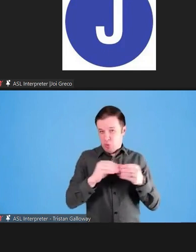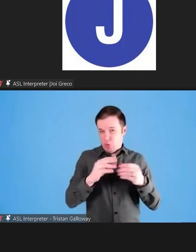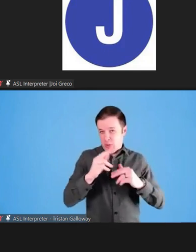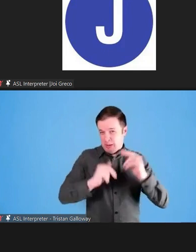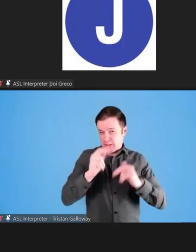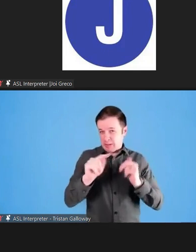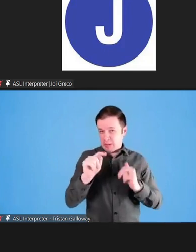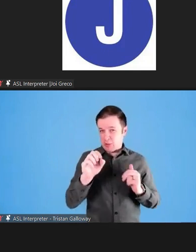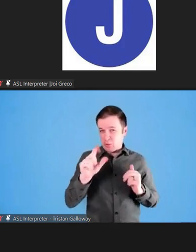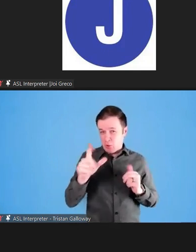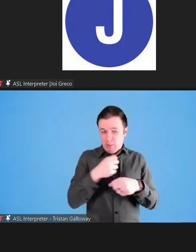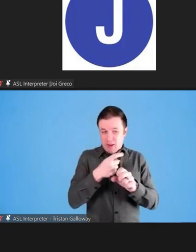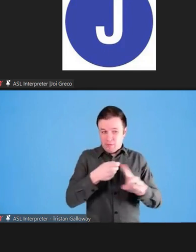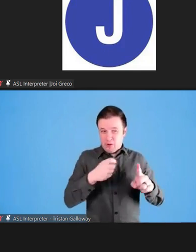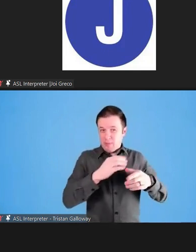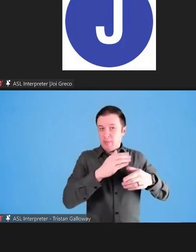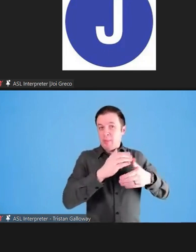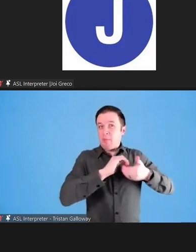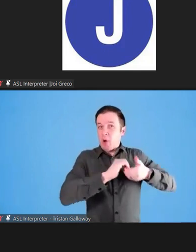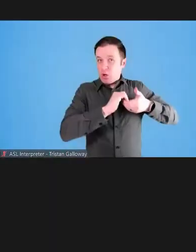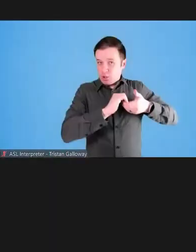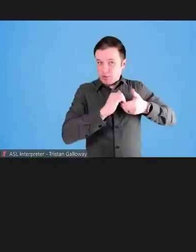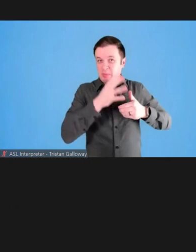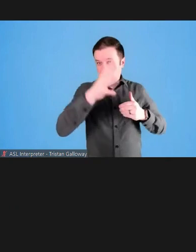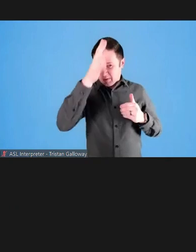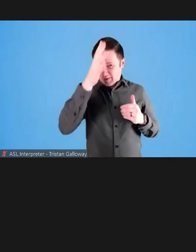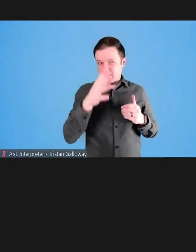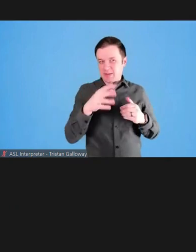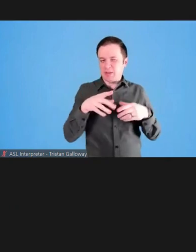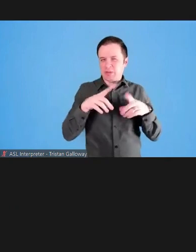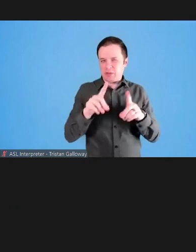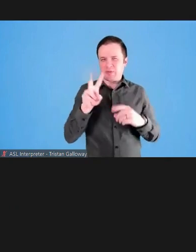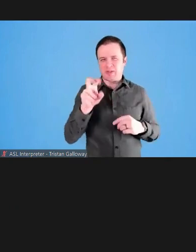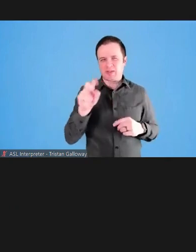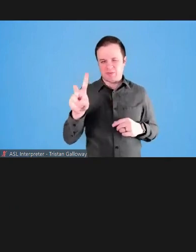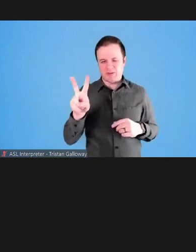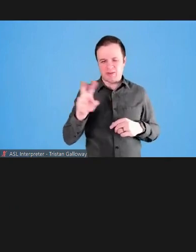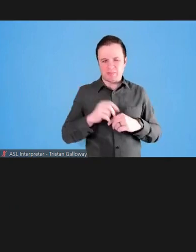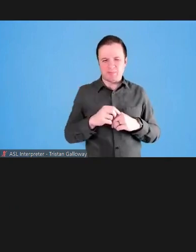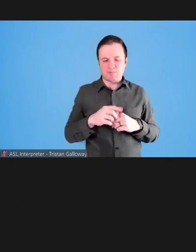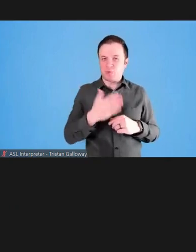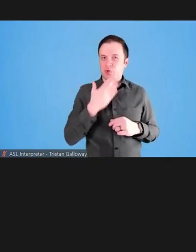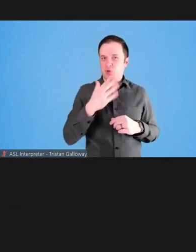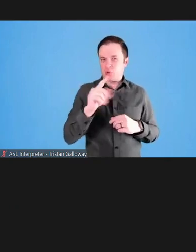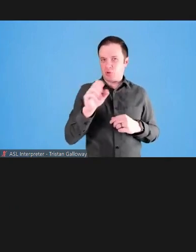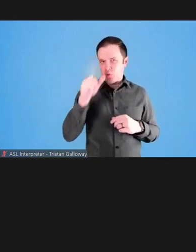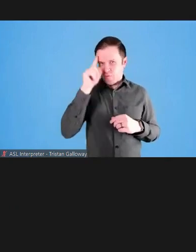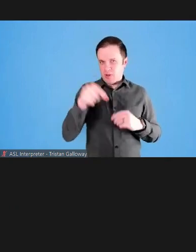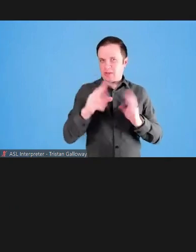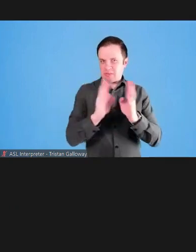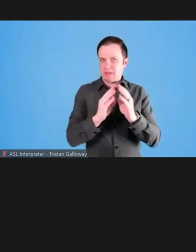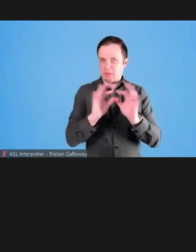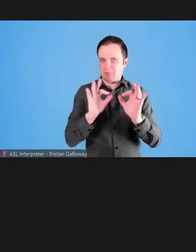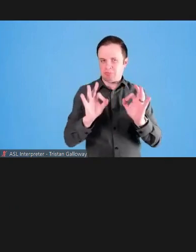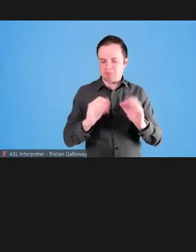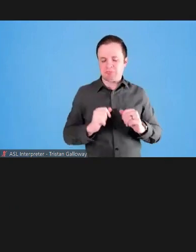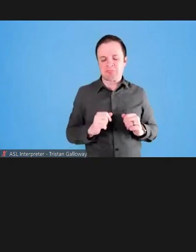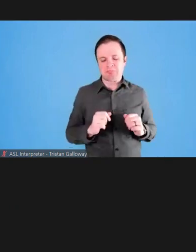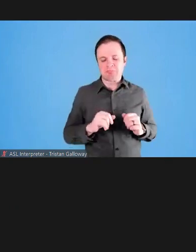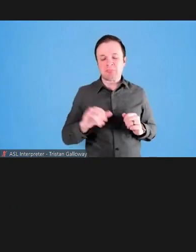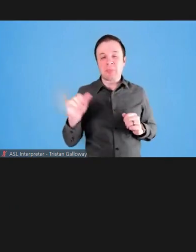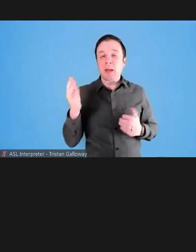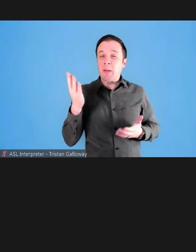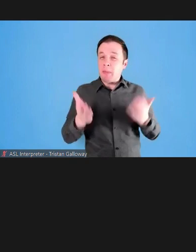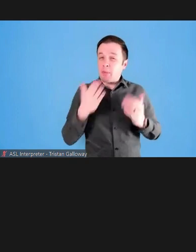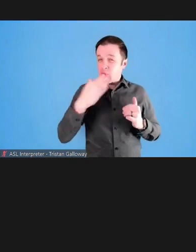parent partners during the development of the VSV, which can be a great tool for this meeting. You may also want to